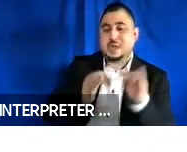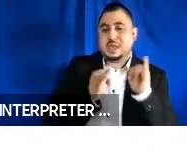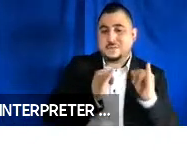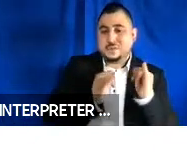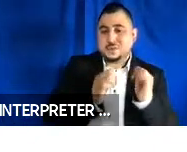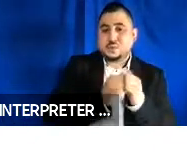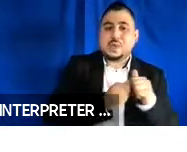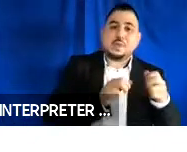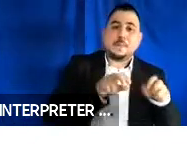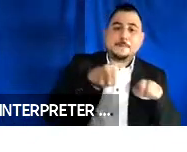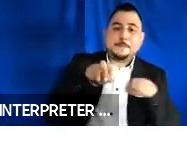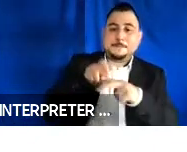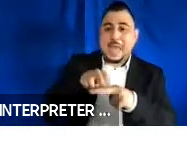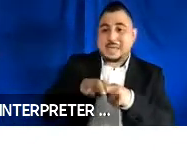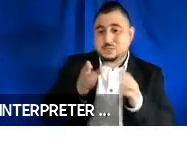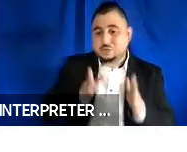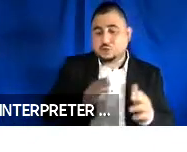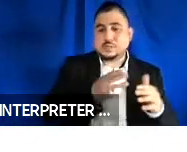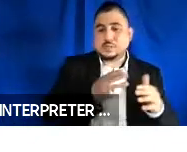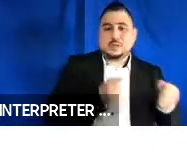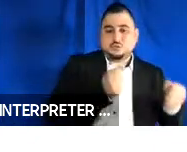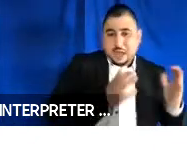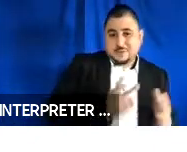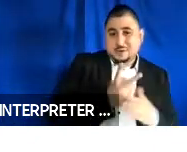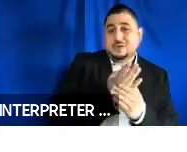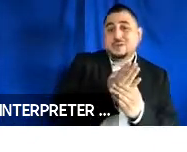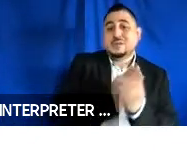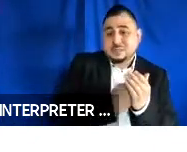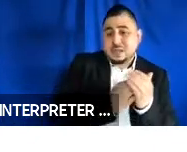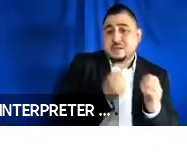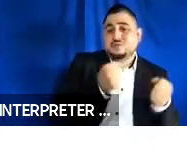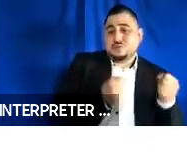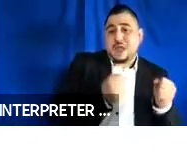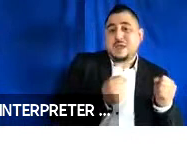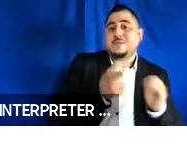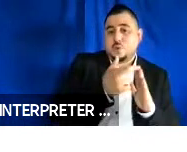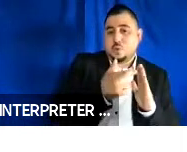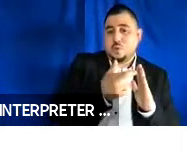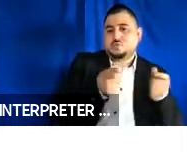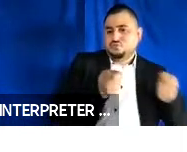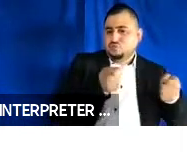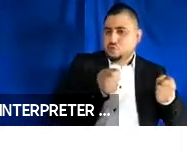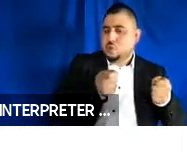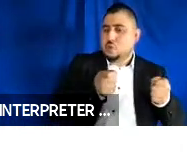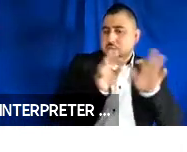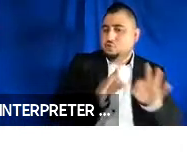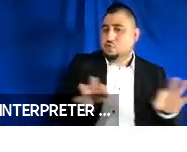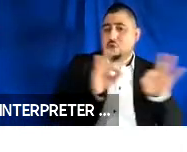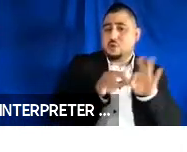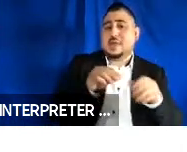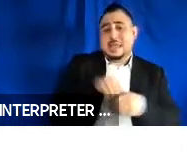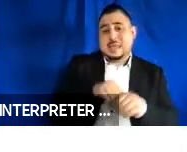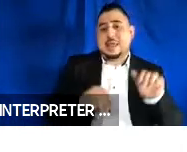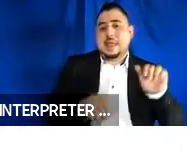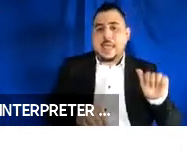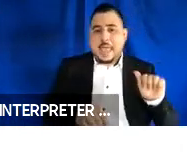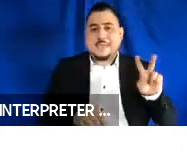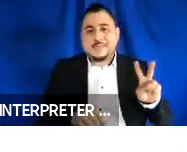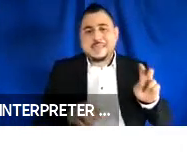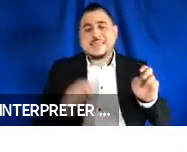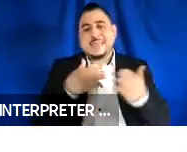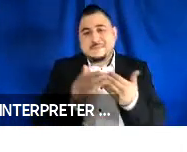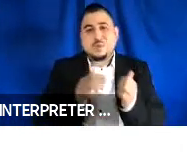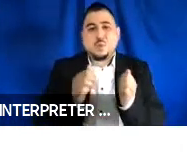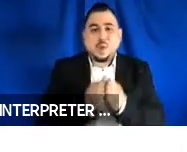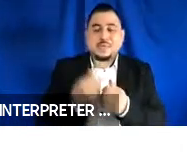passengers and drivers, we show that some driver role is still critical in an automated vehicle, even with advanced